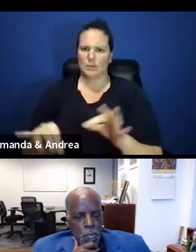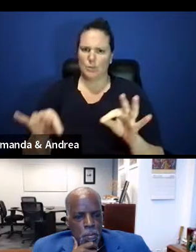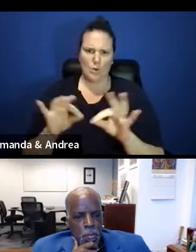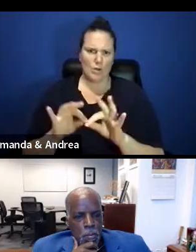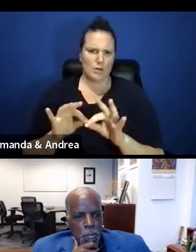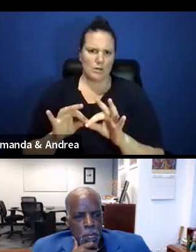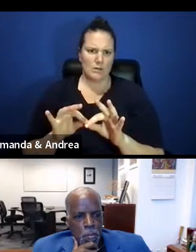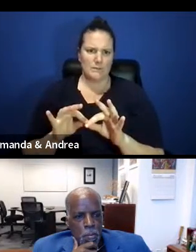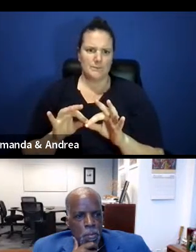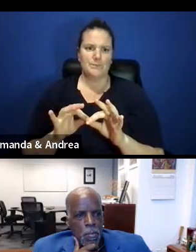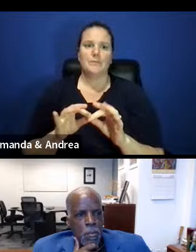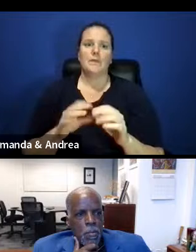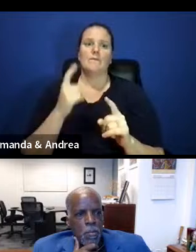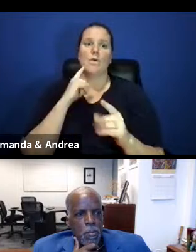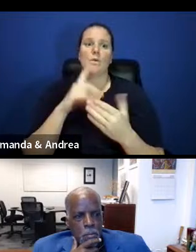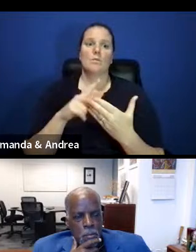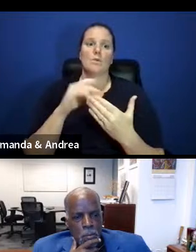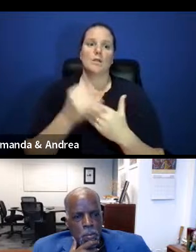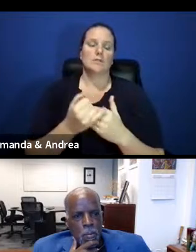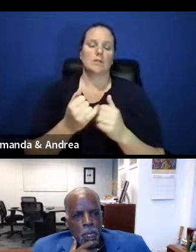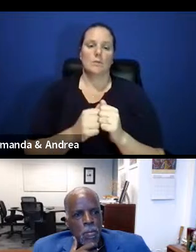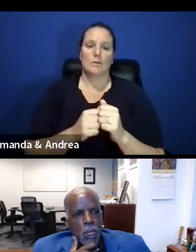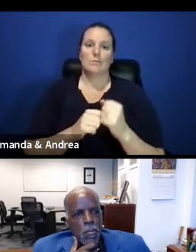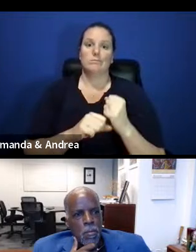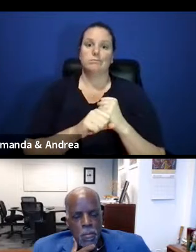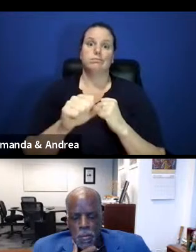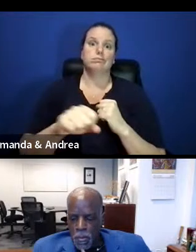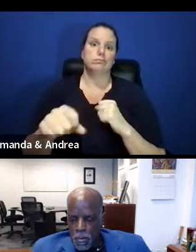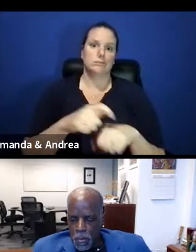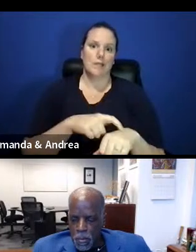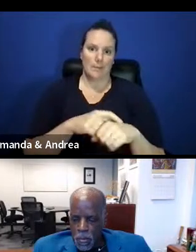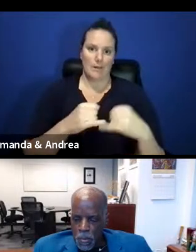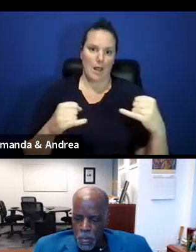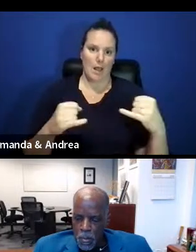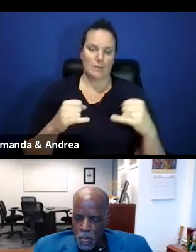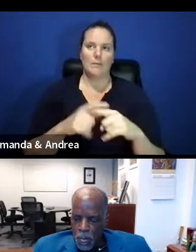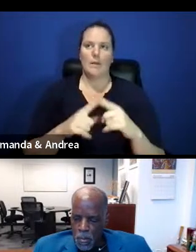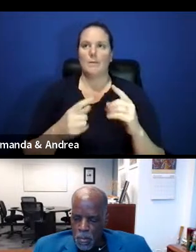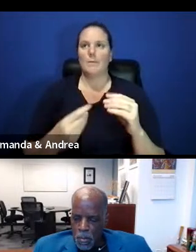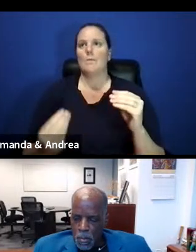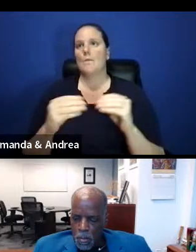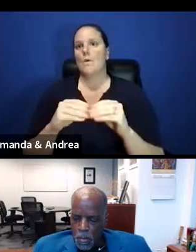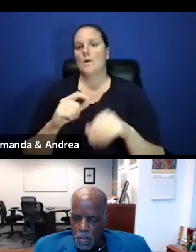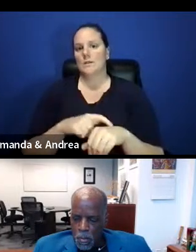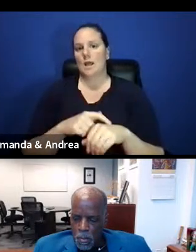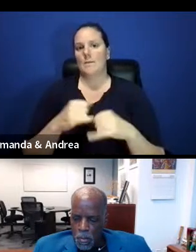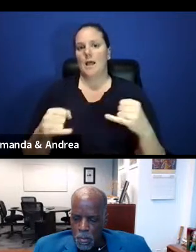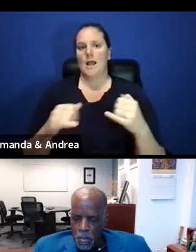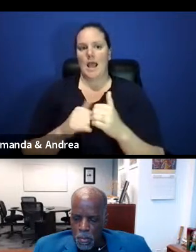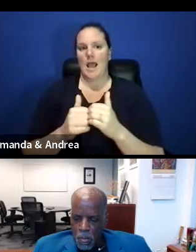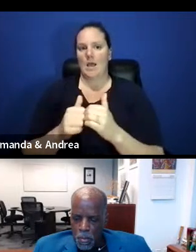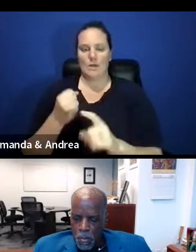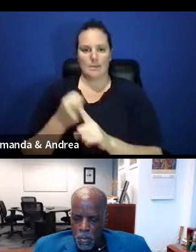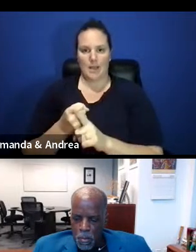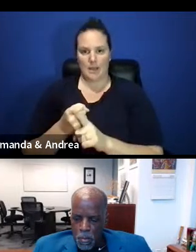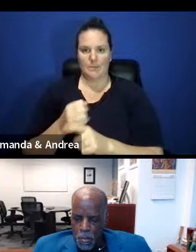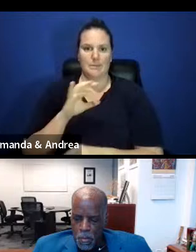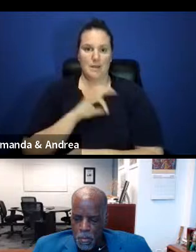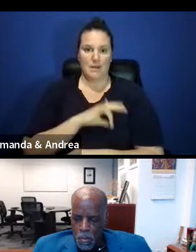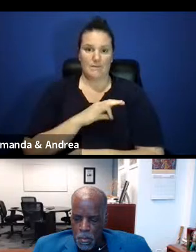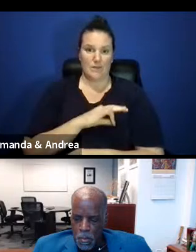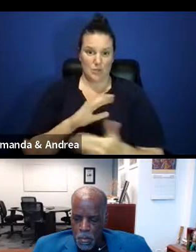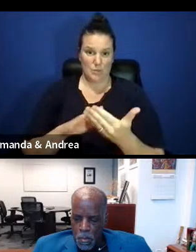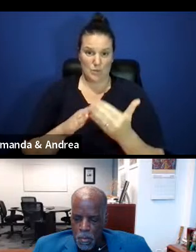project where with a prolonged timeline, but an even greater timeline for how long it'll impact and benefit the